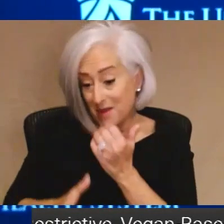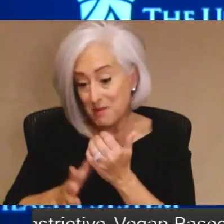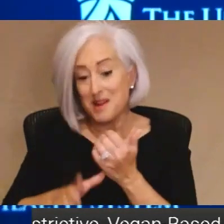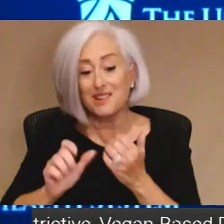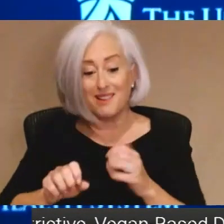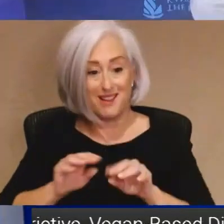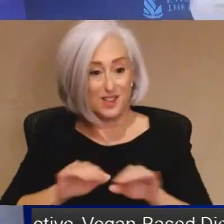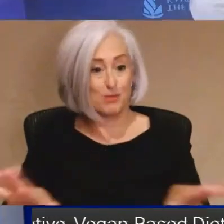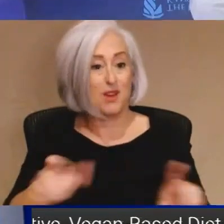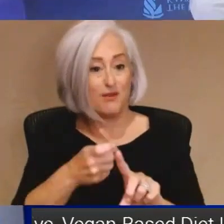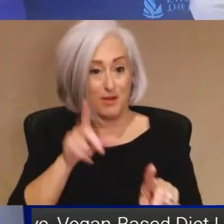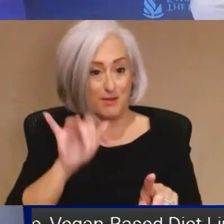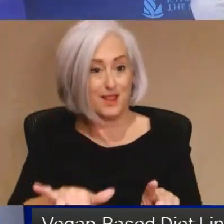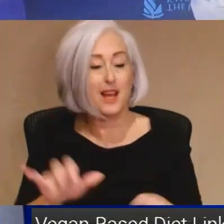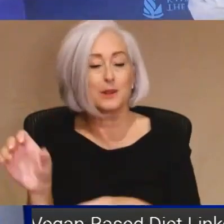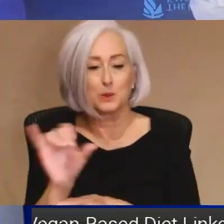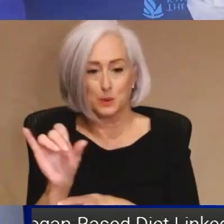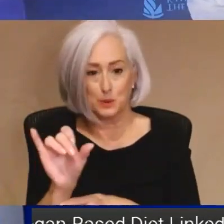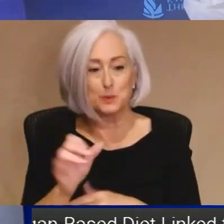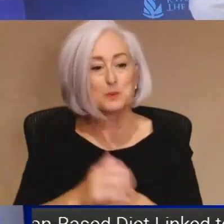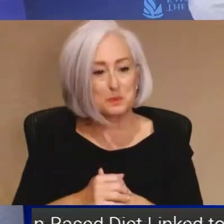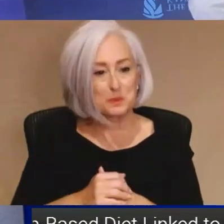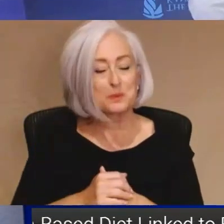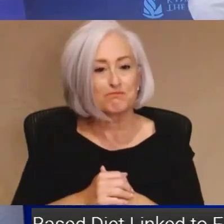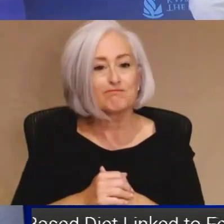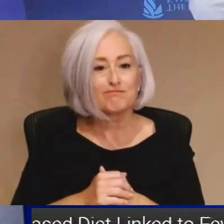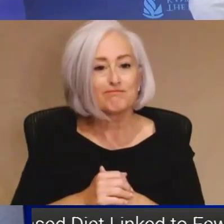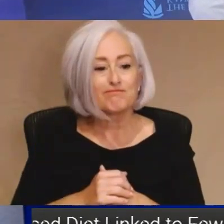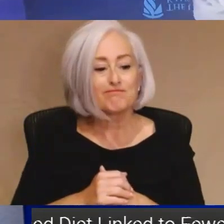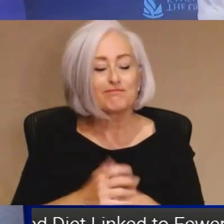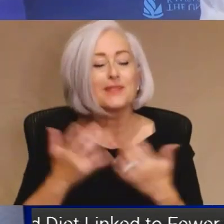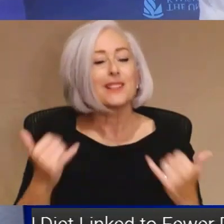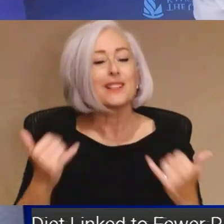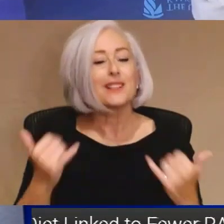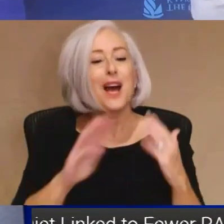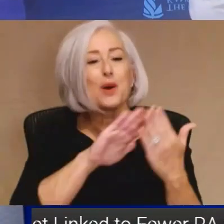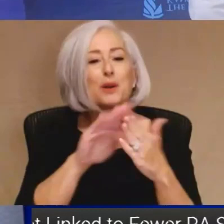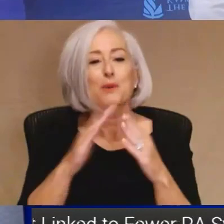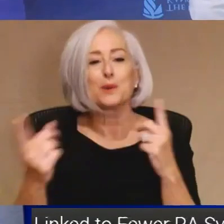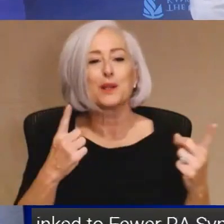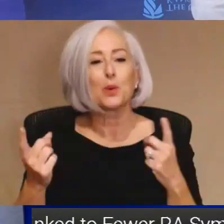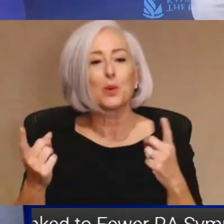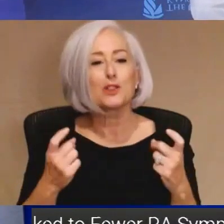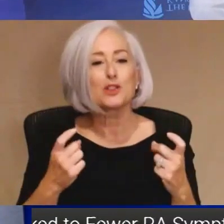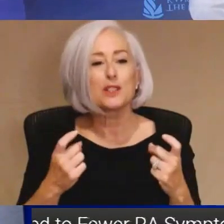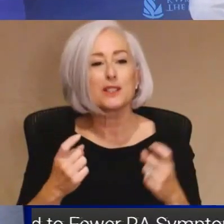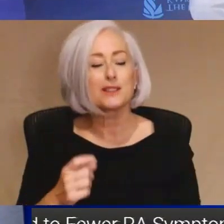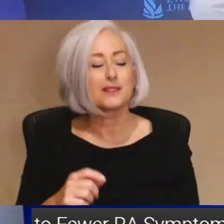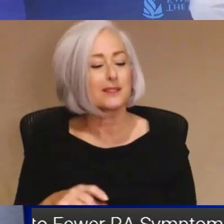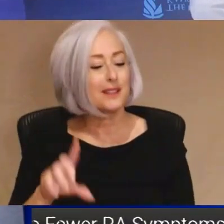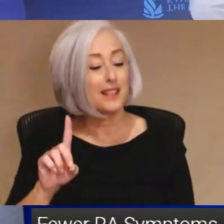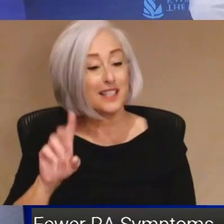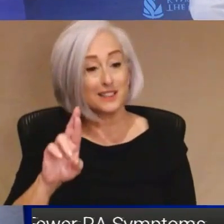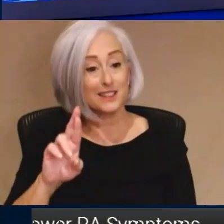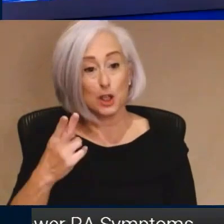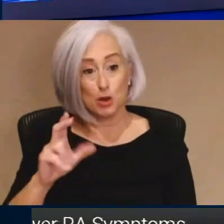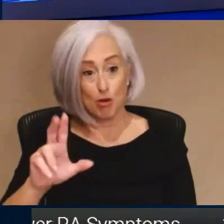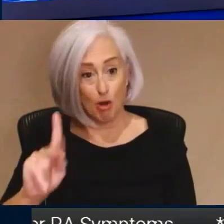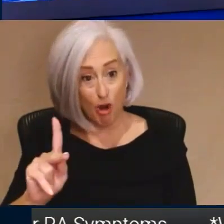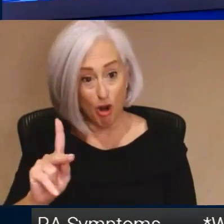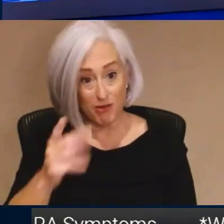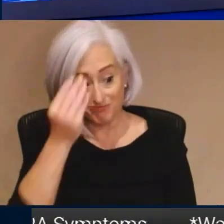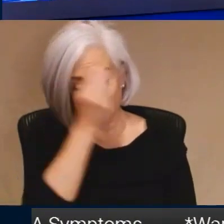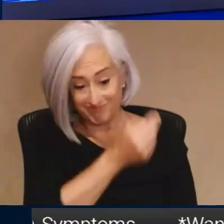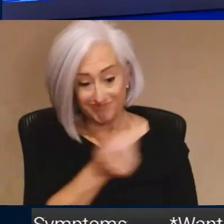fluids. Okay. All right, we're going to get to some community questions here. I think to Dr. Lauer's point, too, that's very difficult for those aged